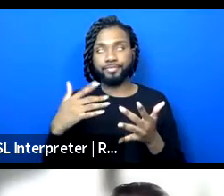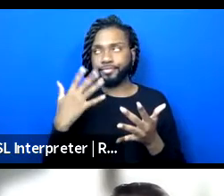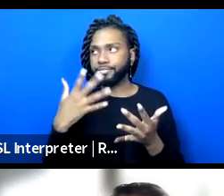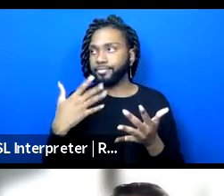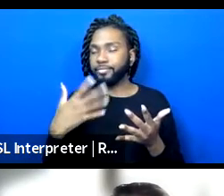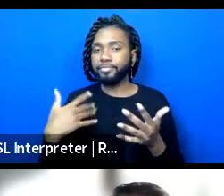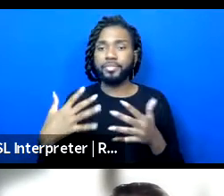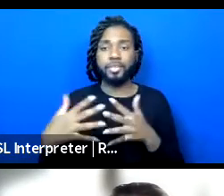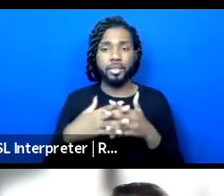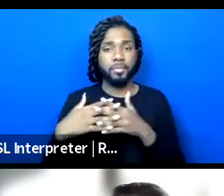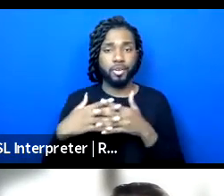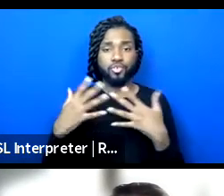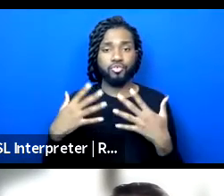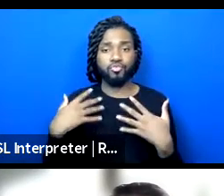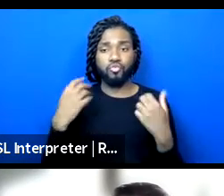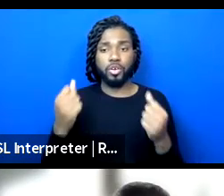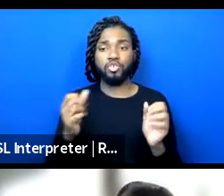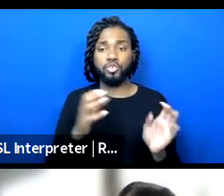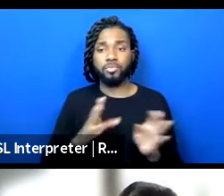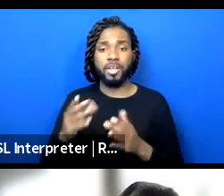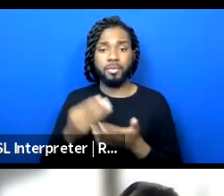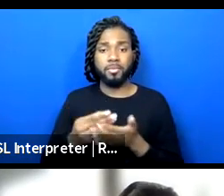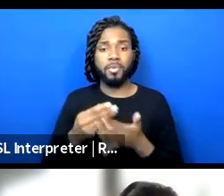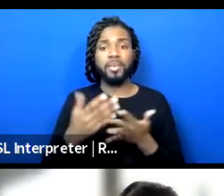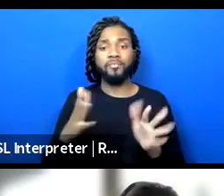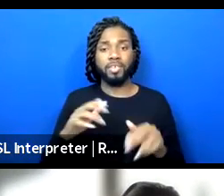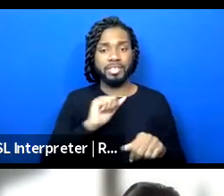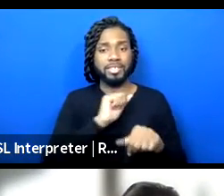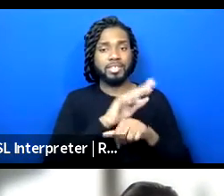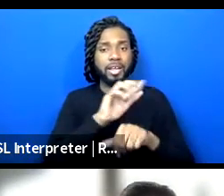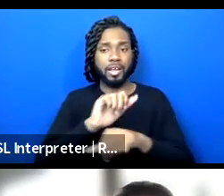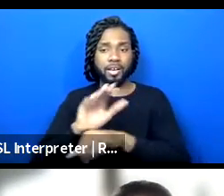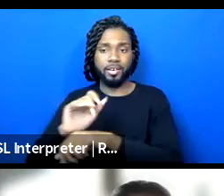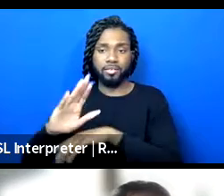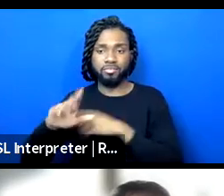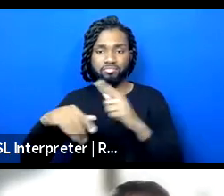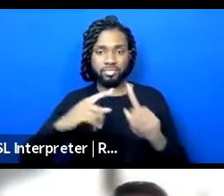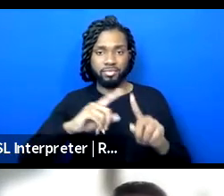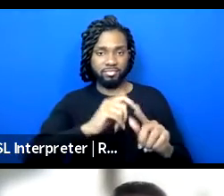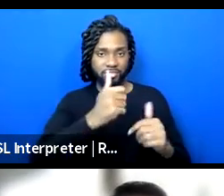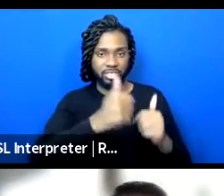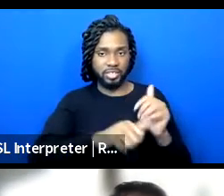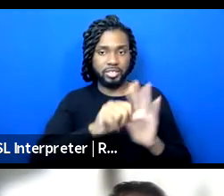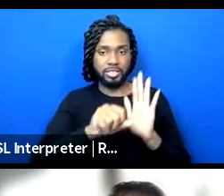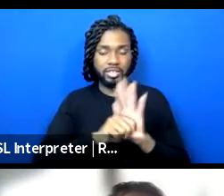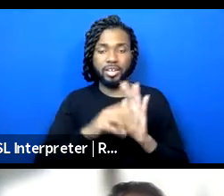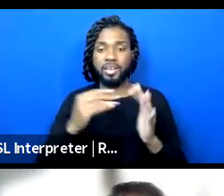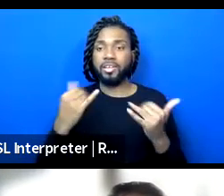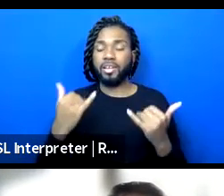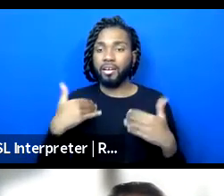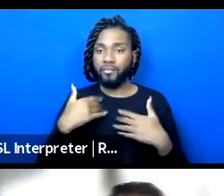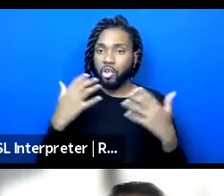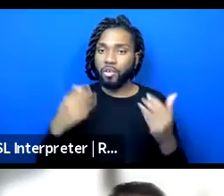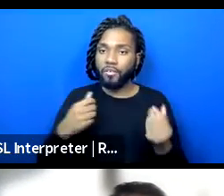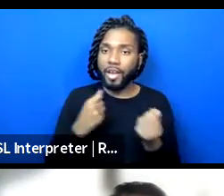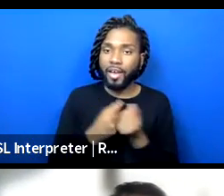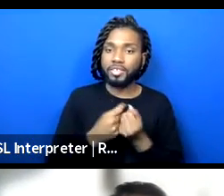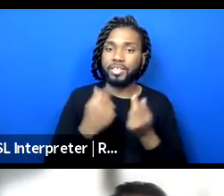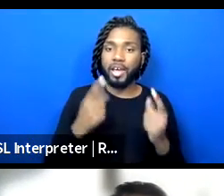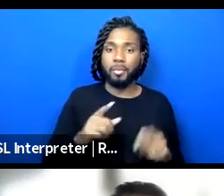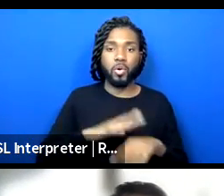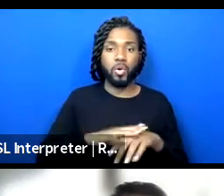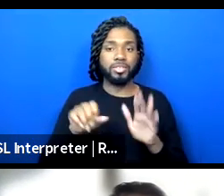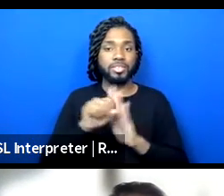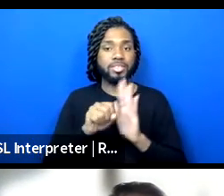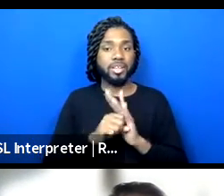American Rescue Plan money has been sent to states. And there is a lot of advocacy going on at state levels. I've seen a